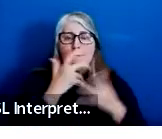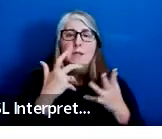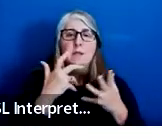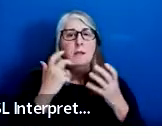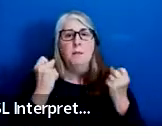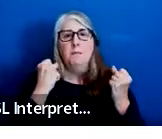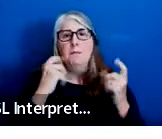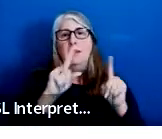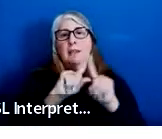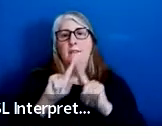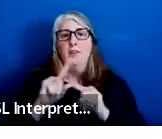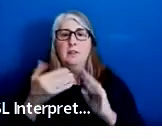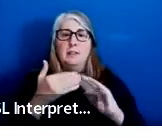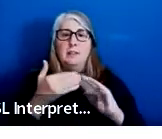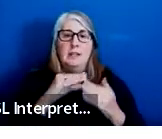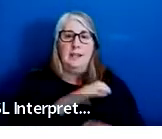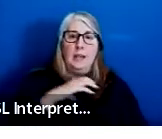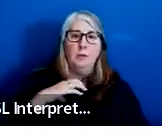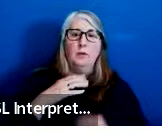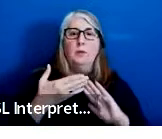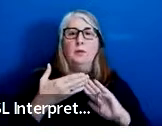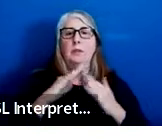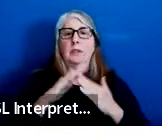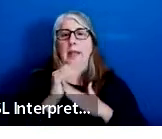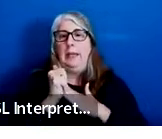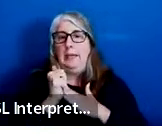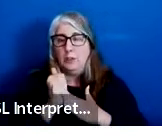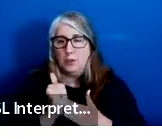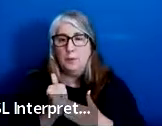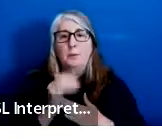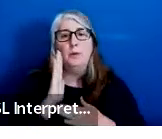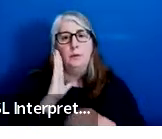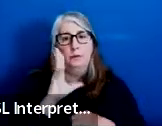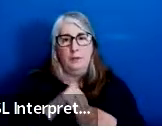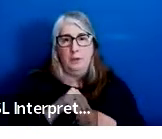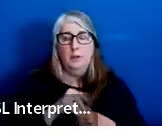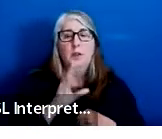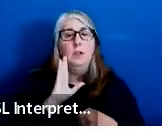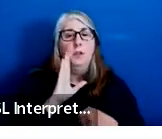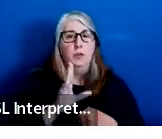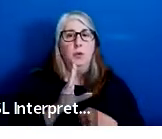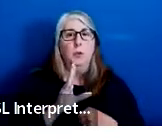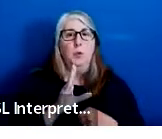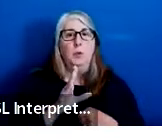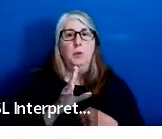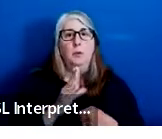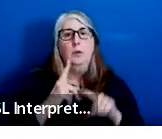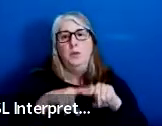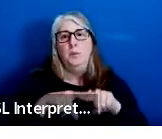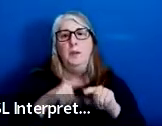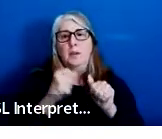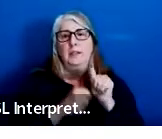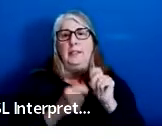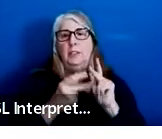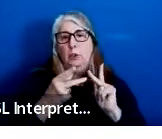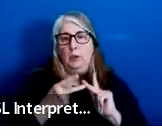city councils and city leadership. So it really is municipality by municipality,